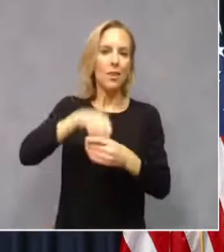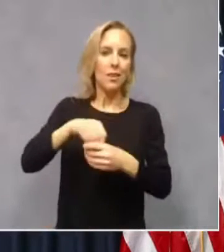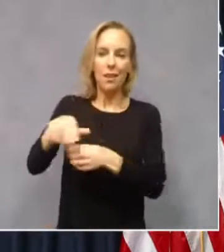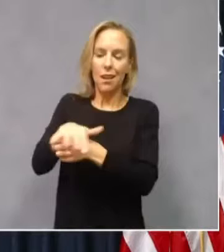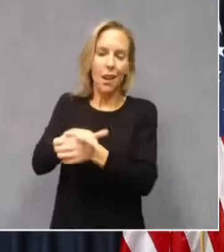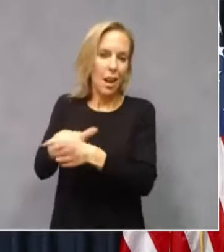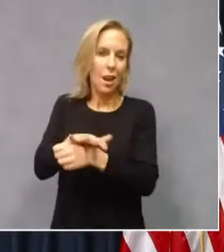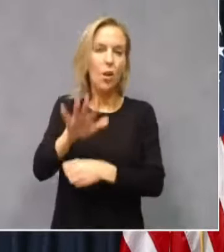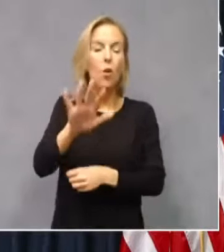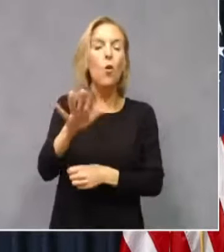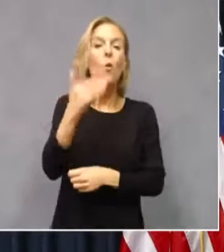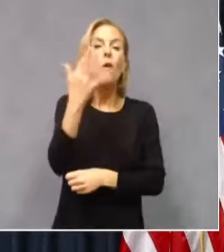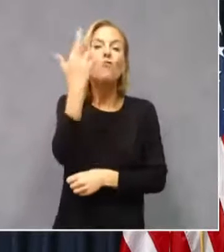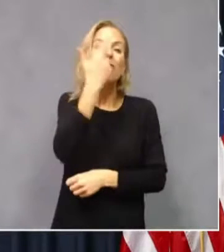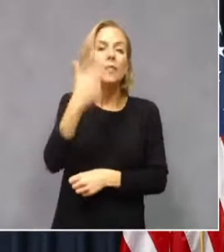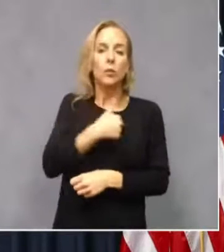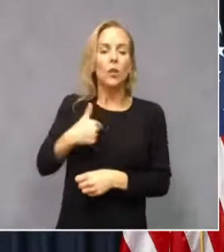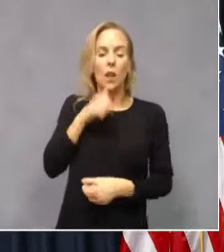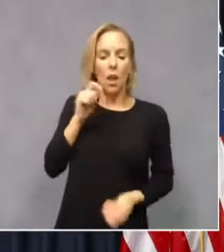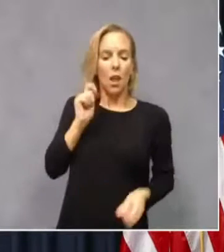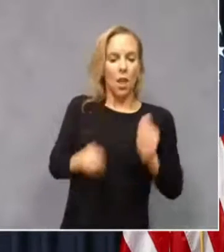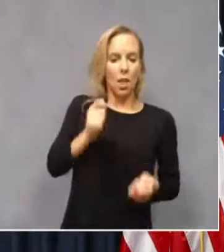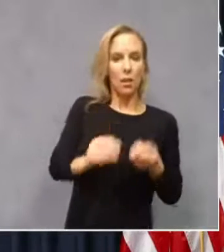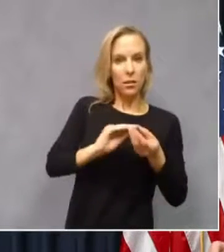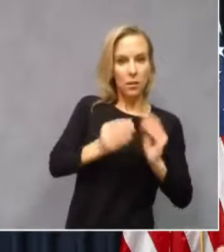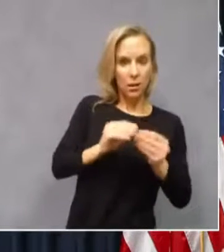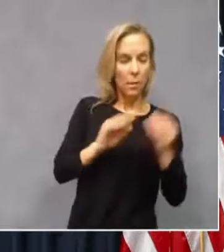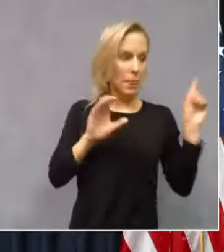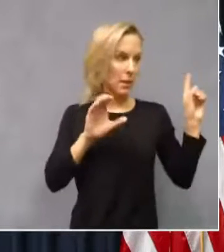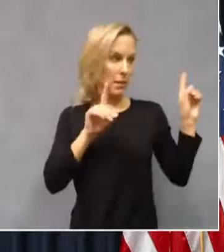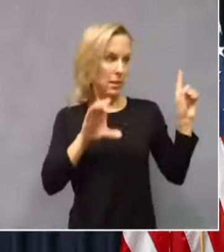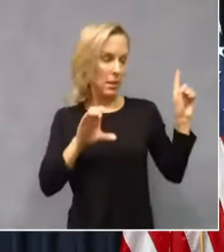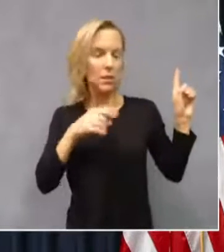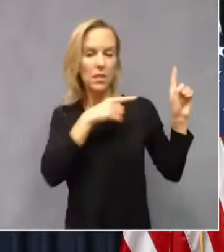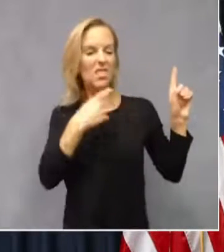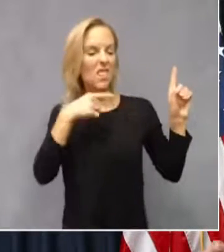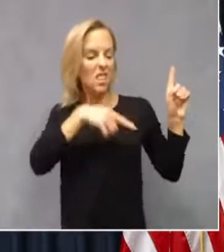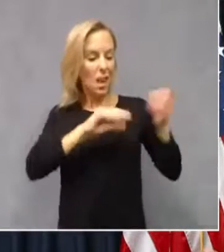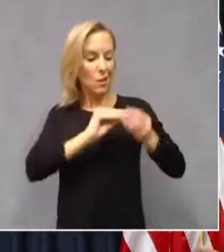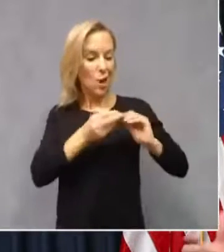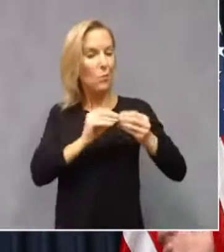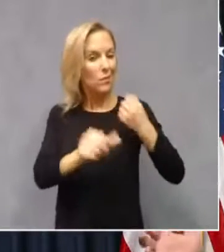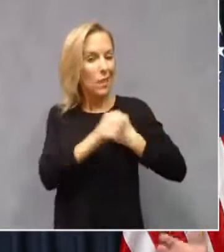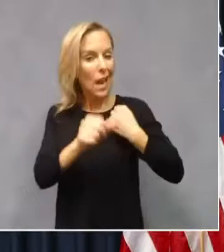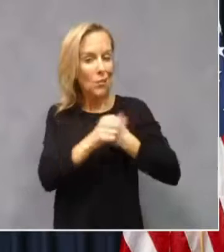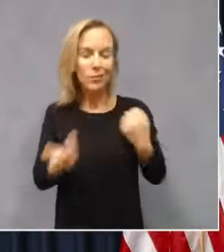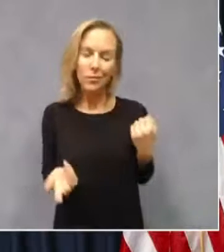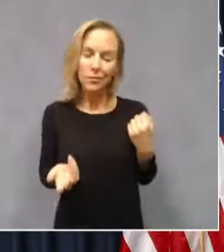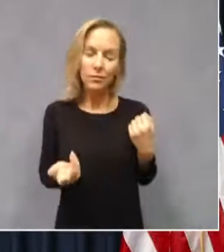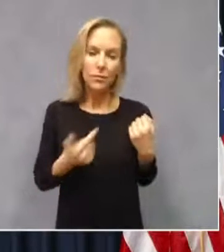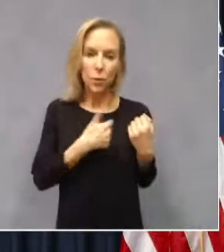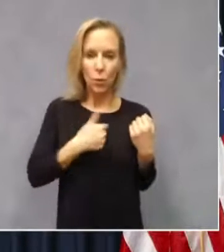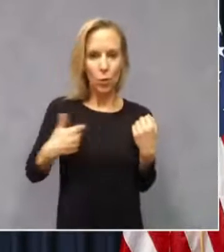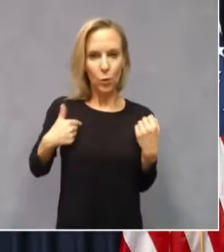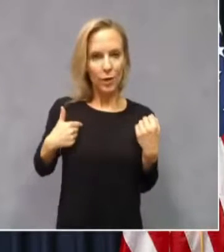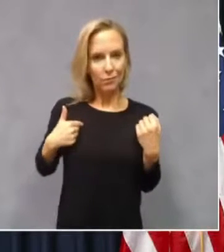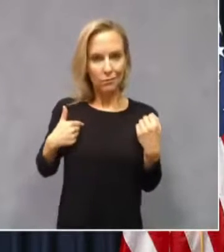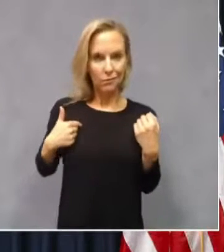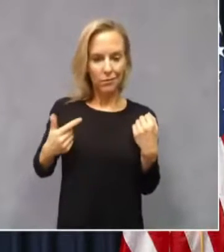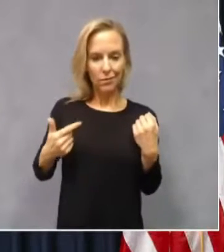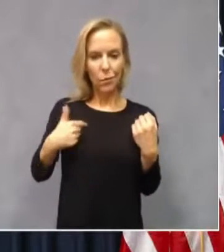just change the numbers. If the CDC says this number is dangerous, then we're not going to adjust